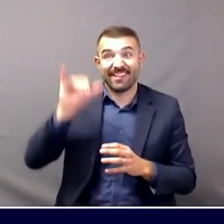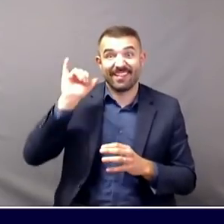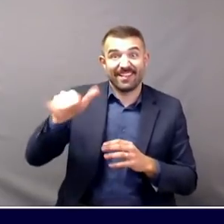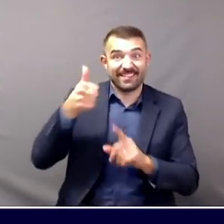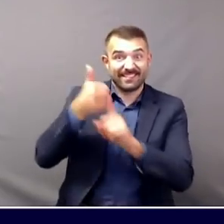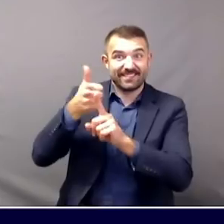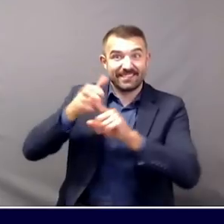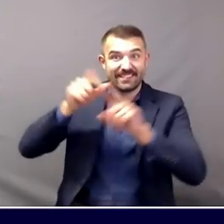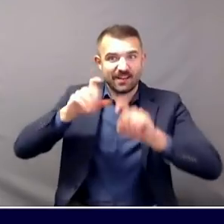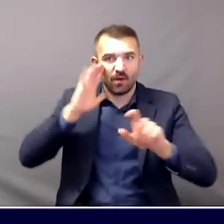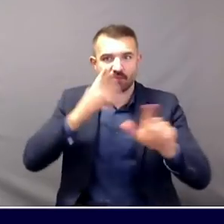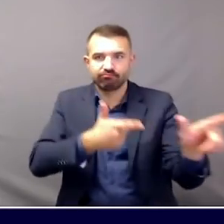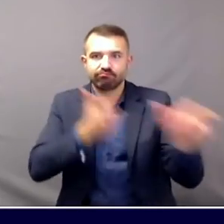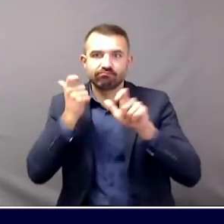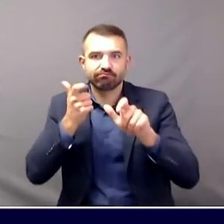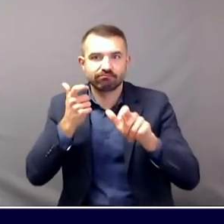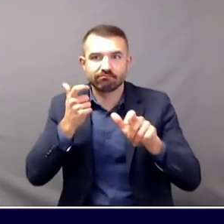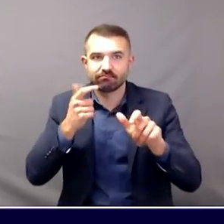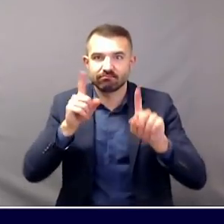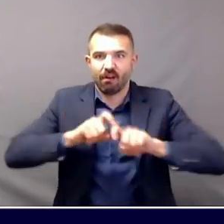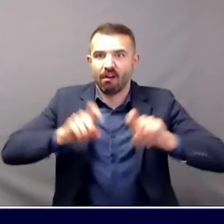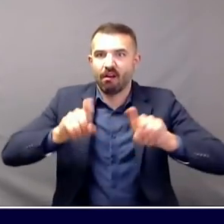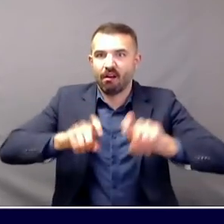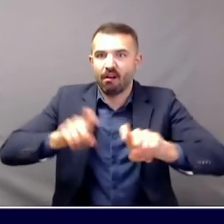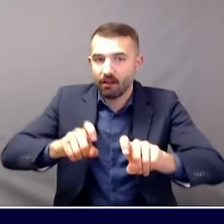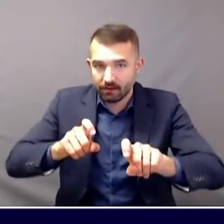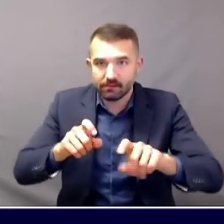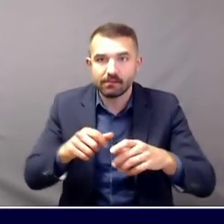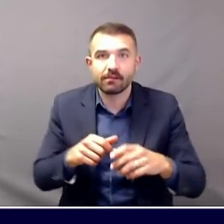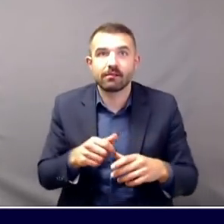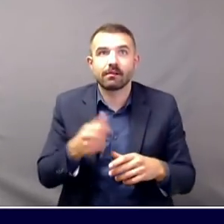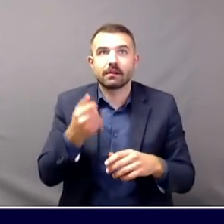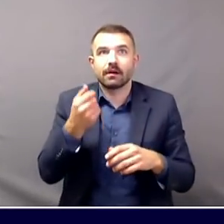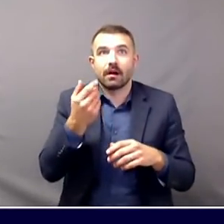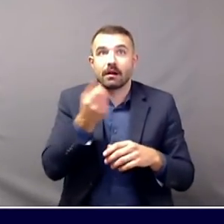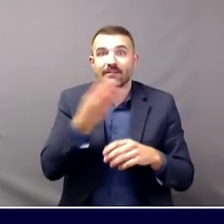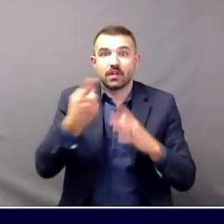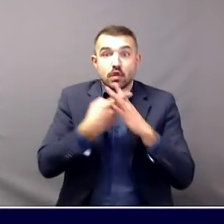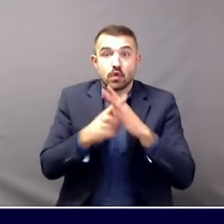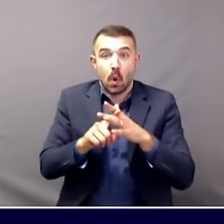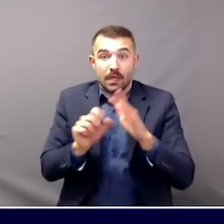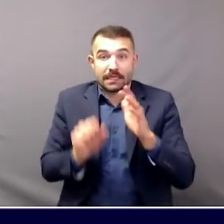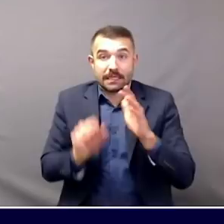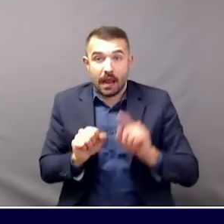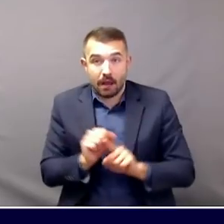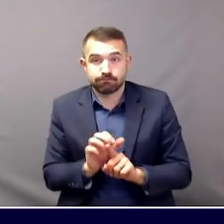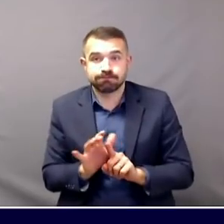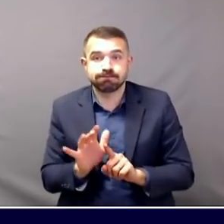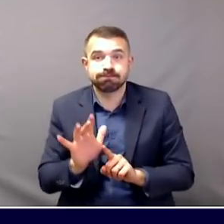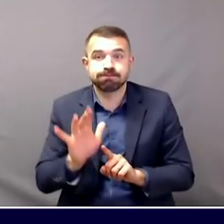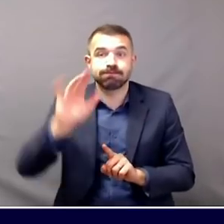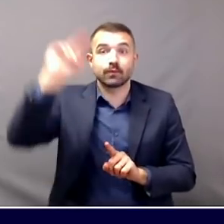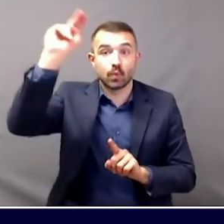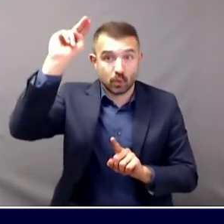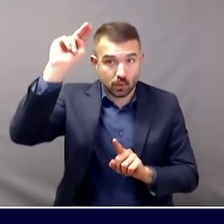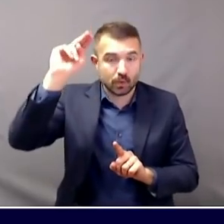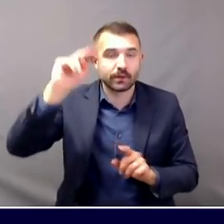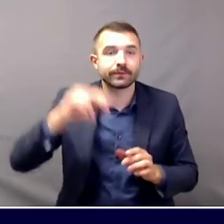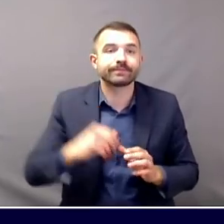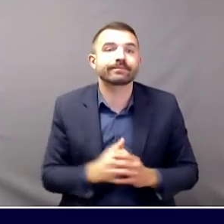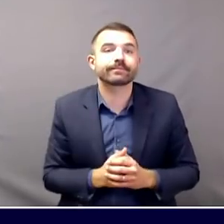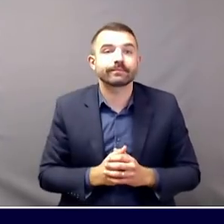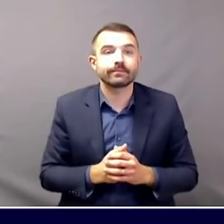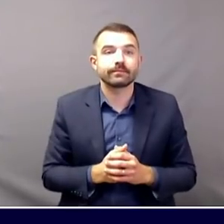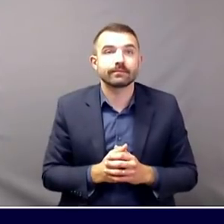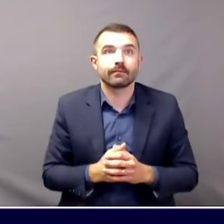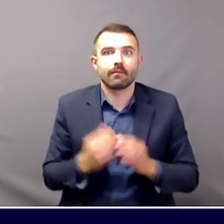to be operational by November 23rd. The tests are available to Maine people at no charge. The